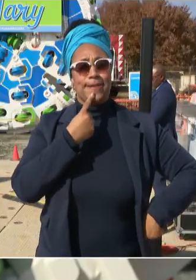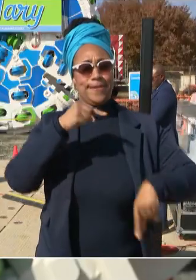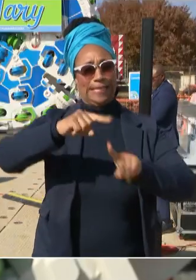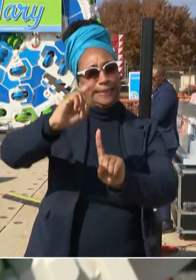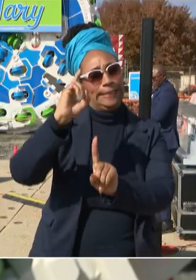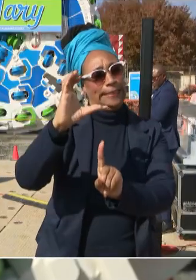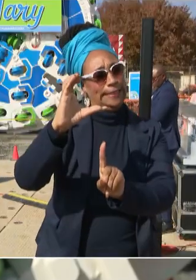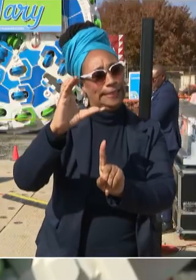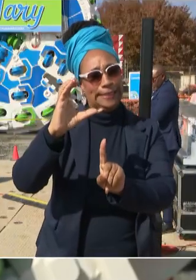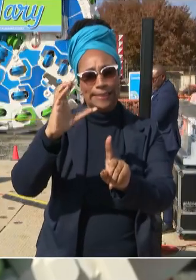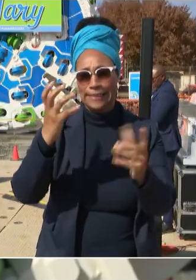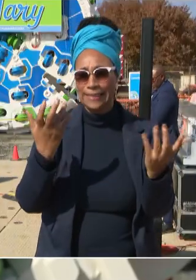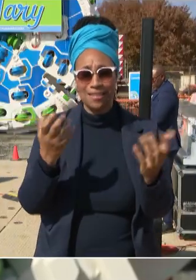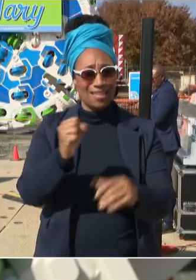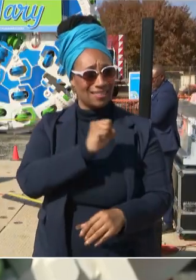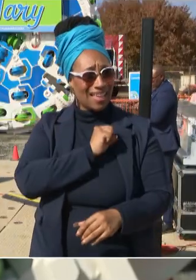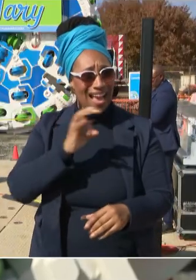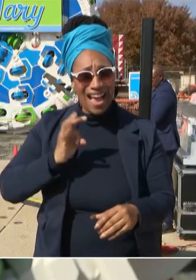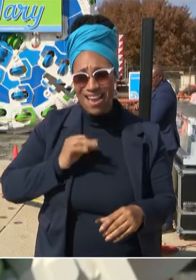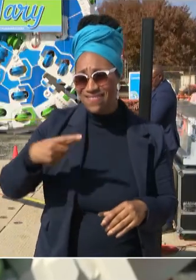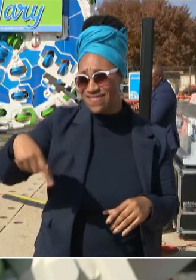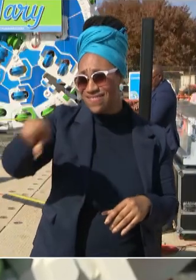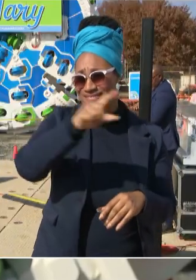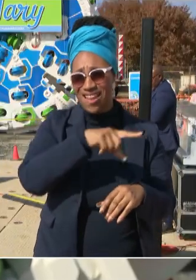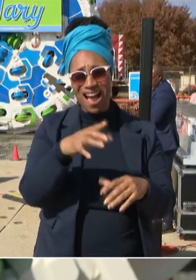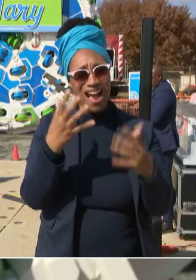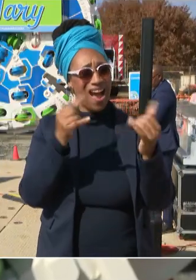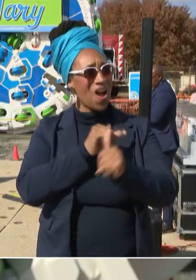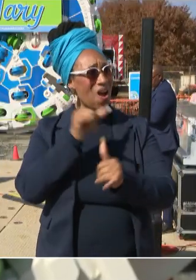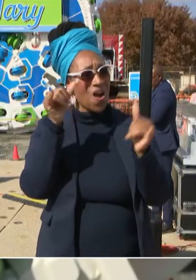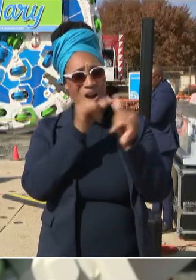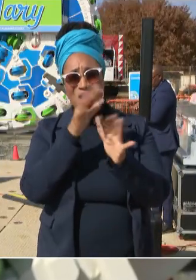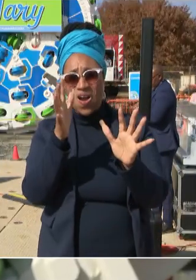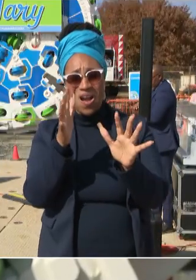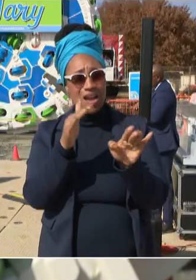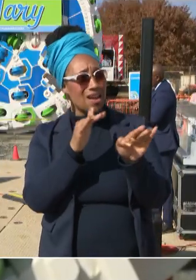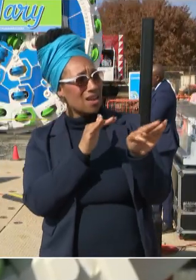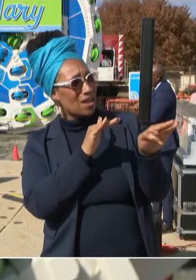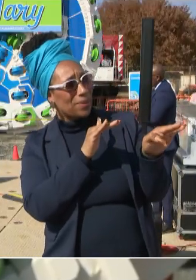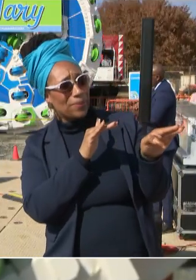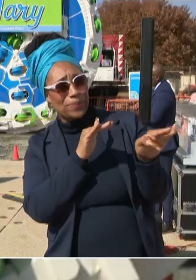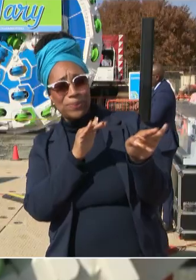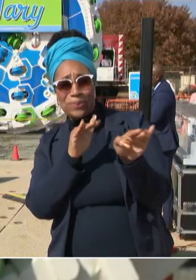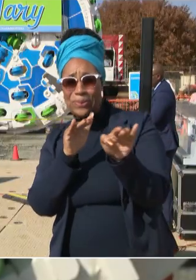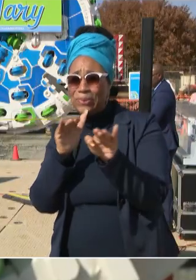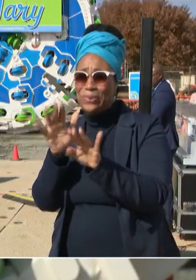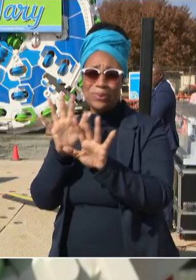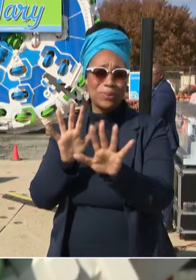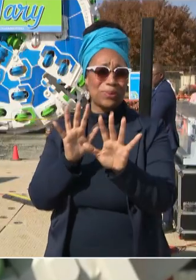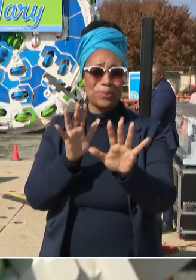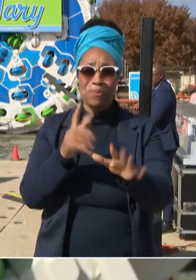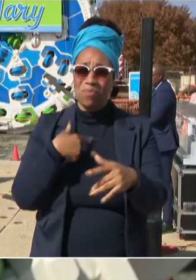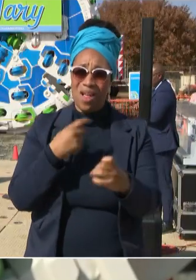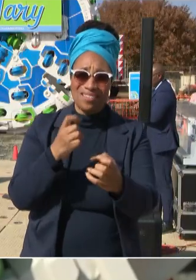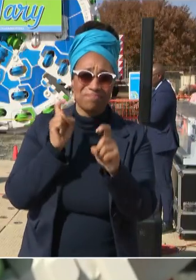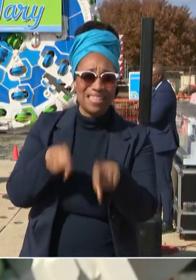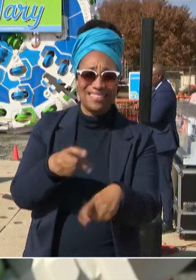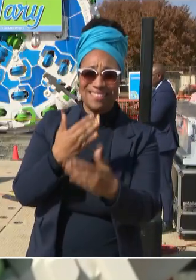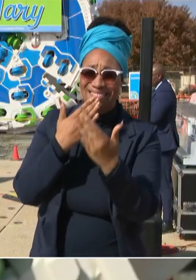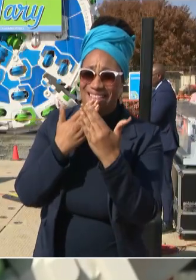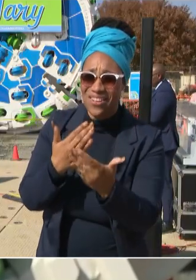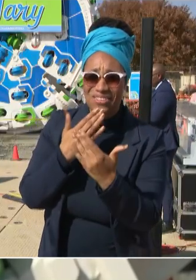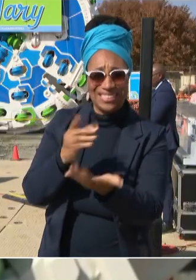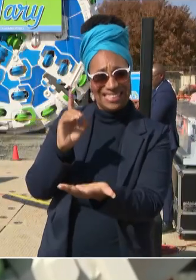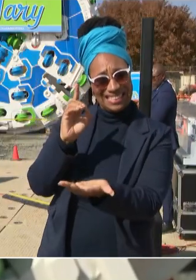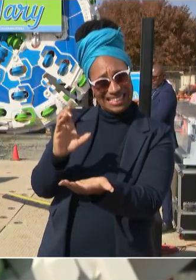wouldn't be here today. Mayor Bowser, I want to thank you for always being a champion for DC, for always being a champion